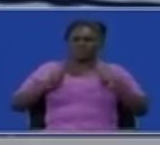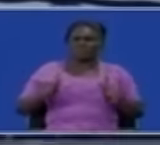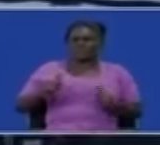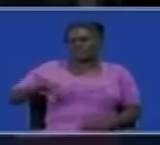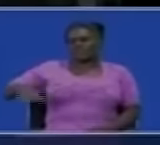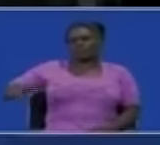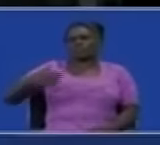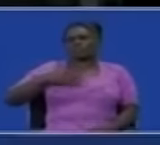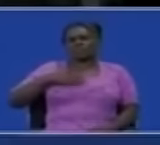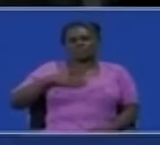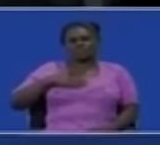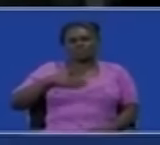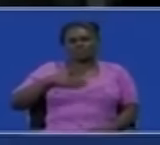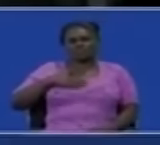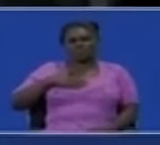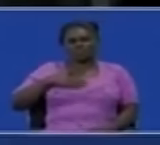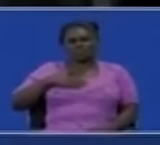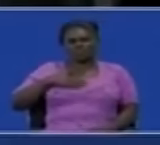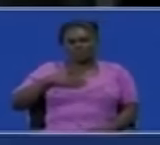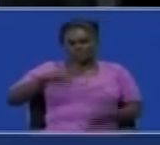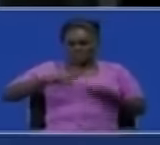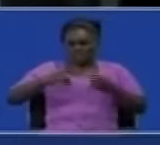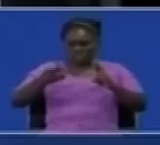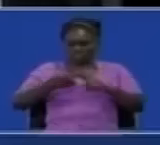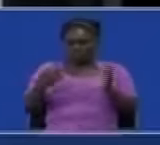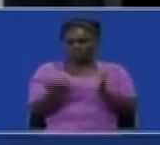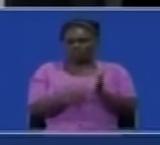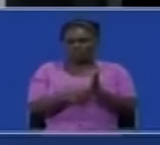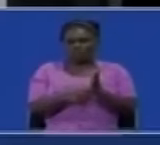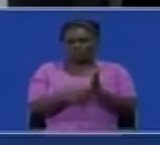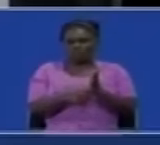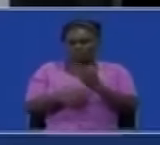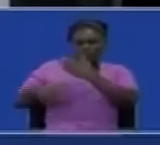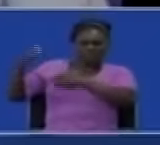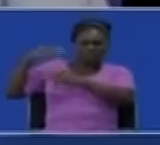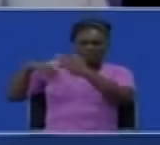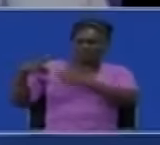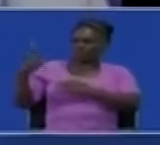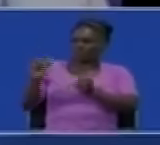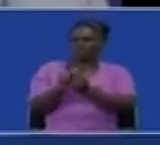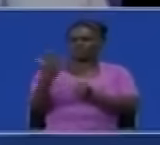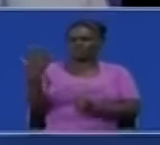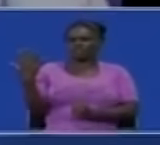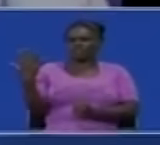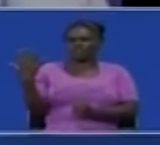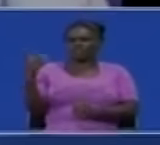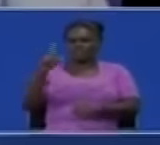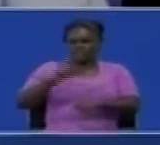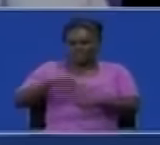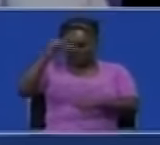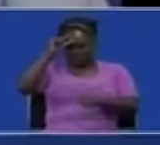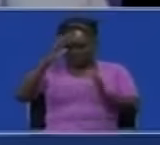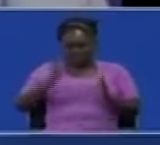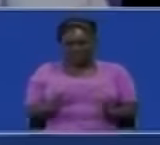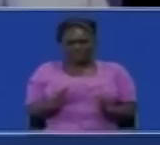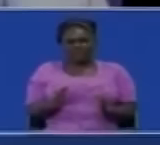this county. Frosty relations between the president and Joho can be traced back to December 2015 when the governor claimed the